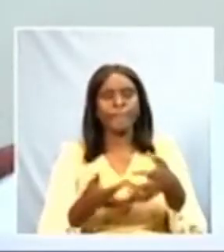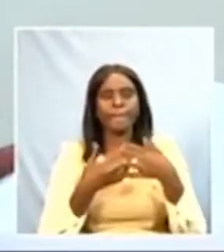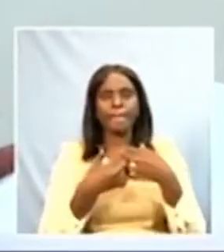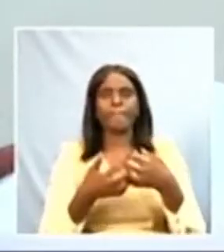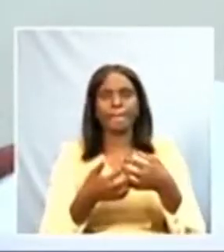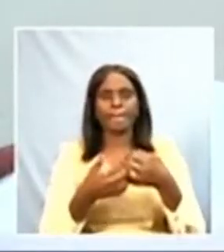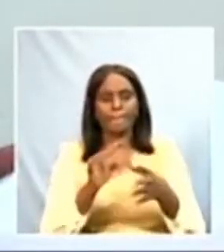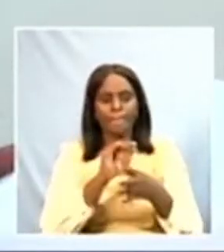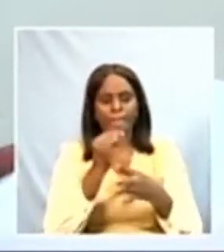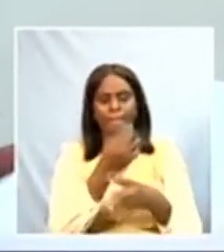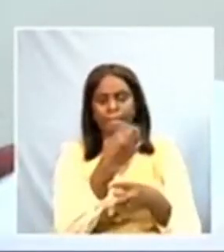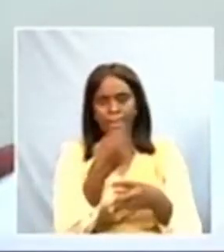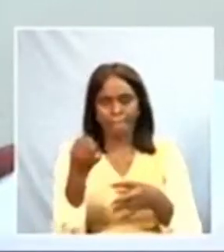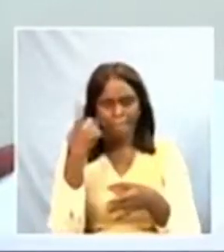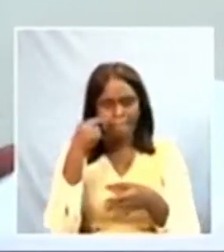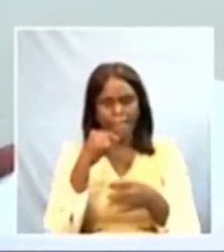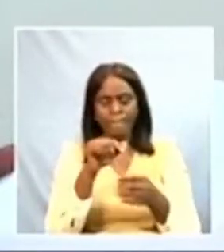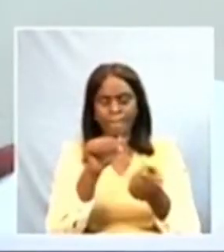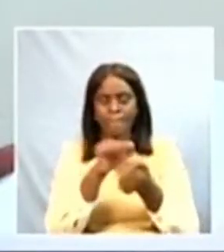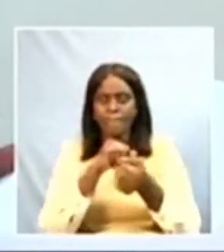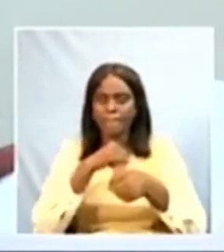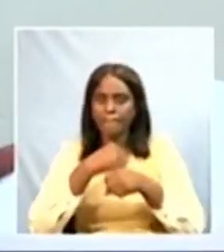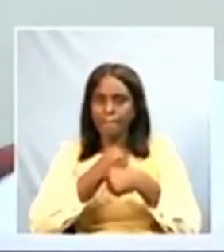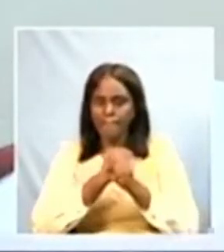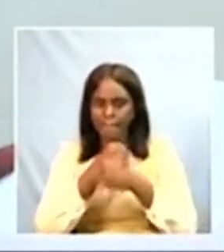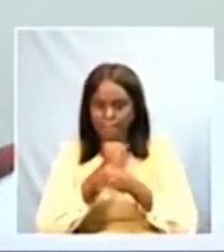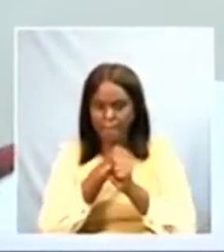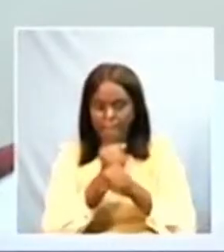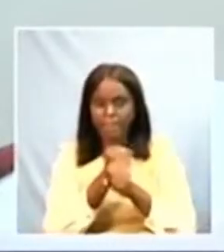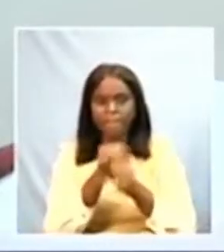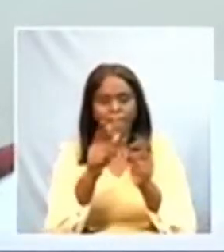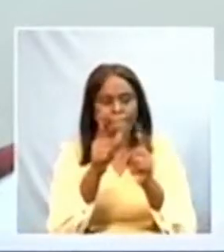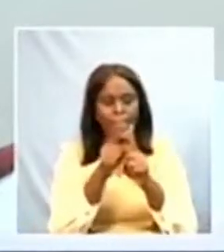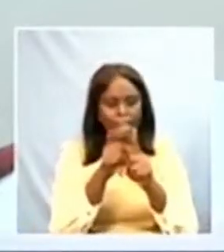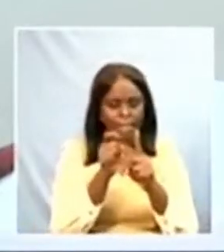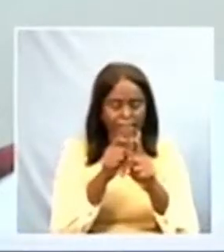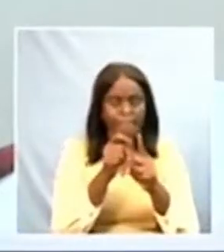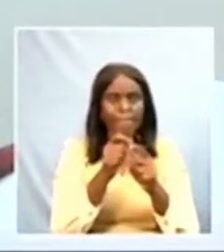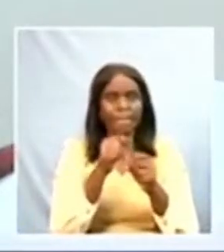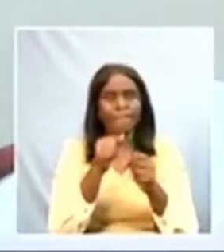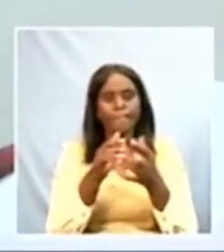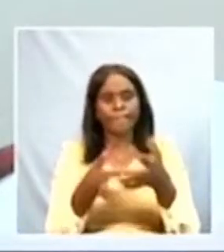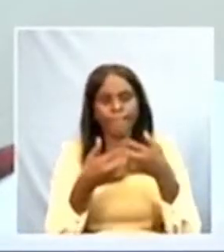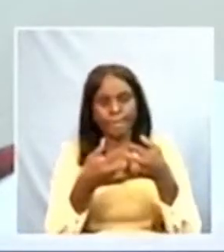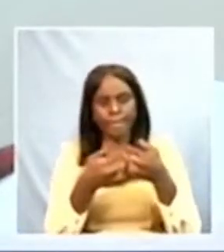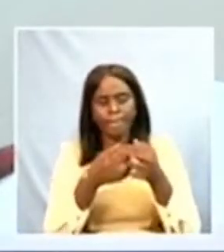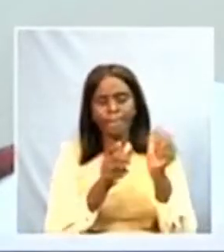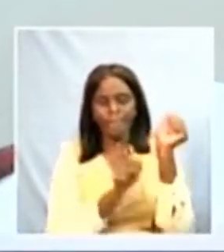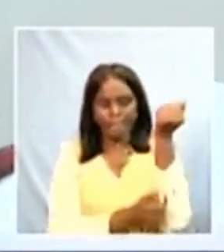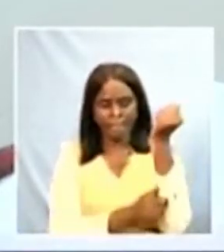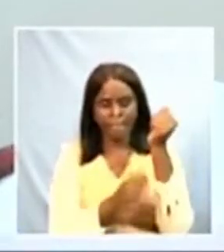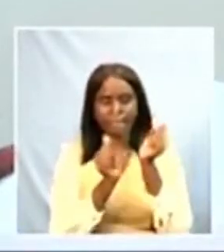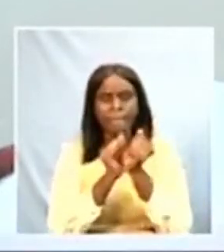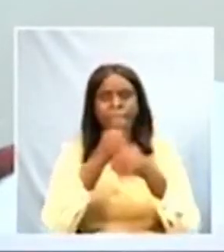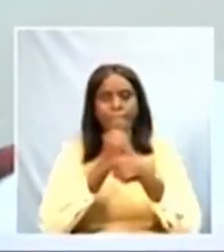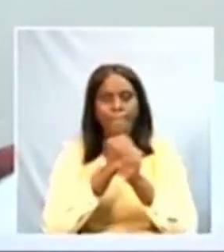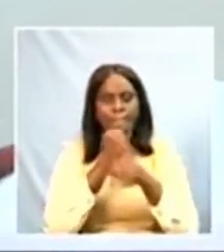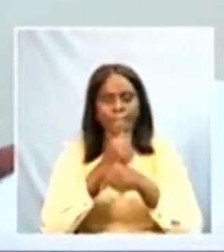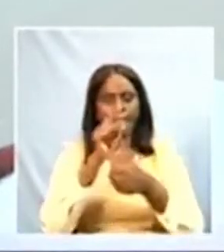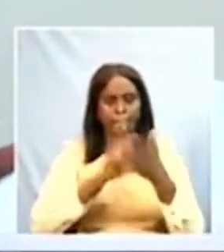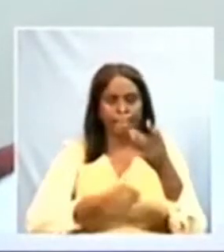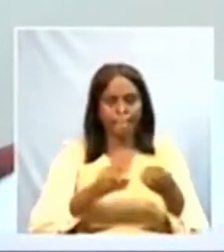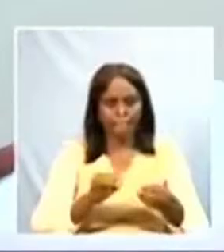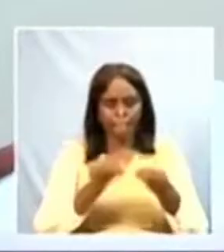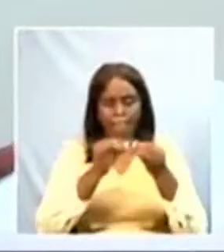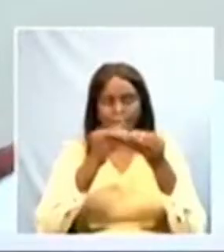machinery or equipment for polishing rice, grinding maize, and baking at a total cost of